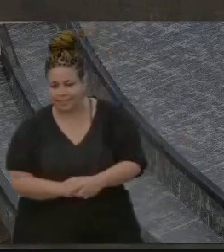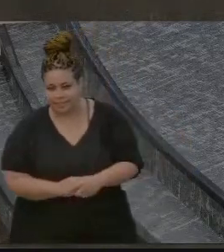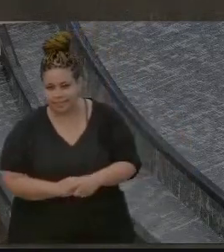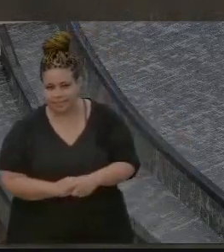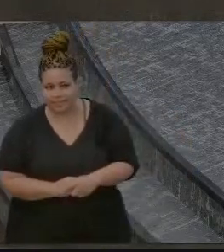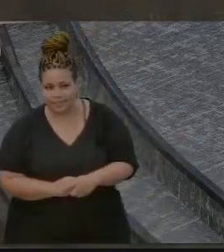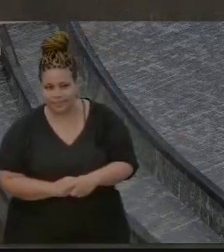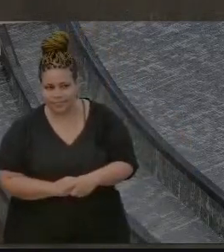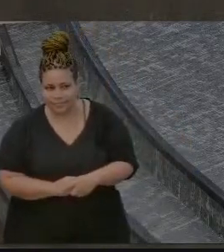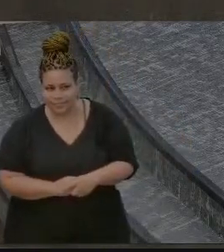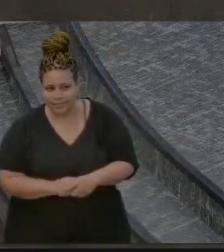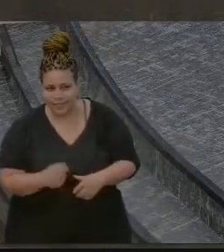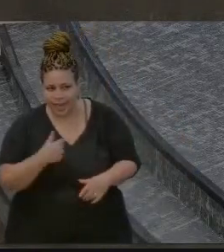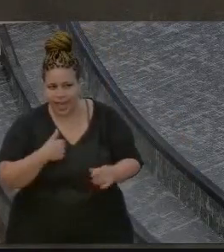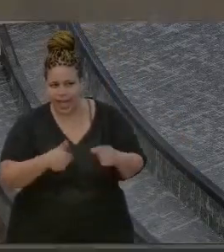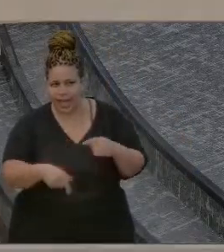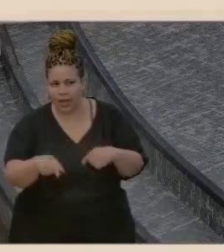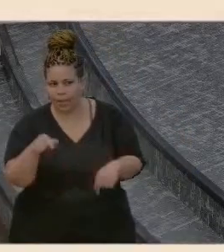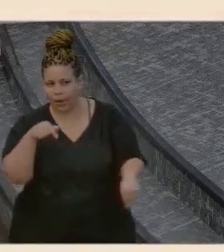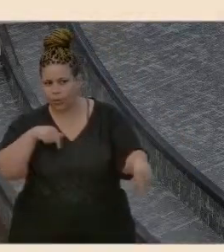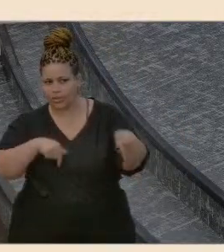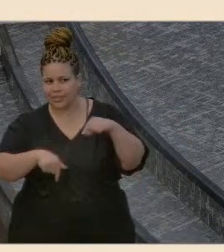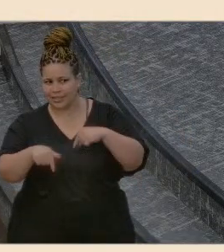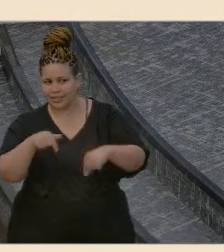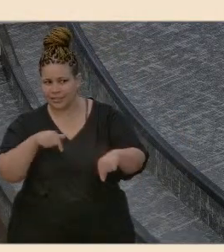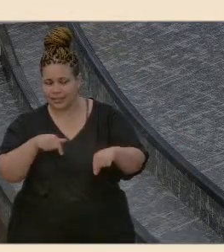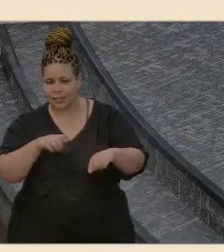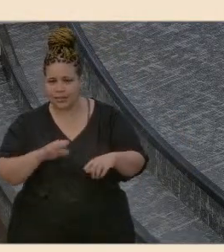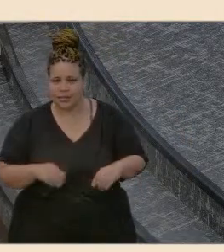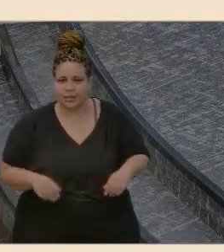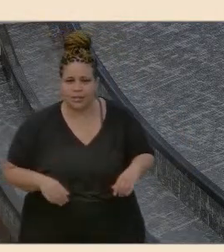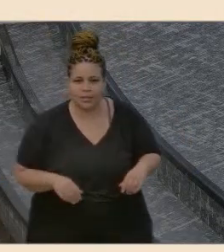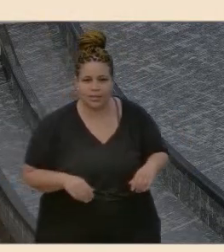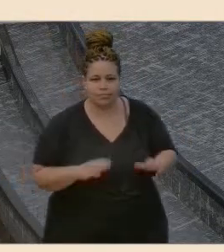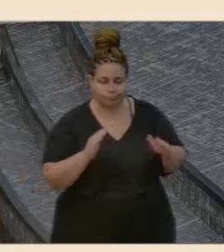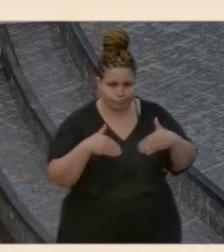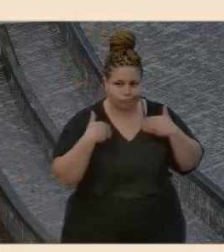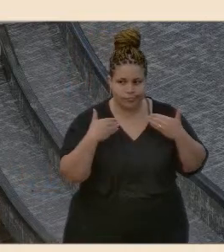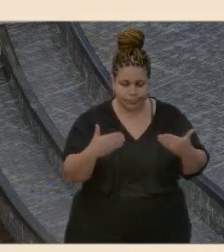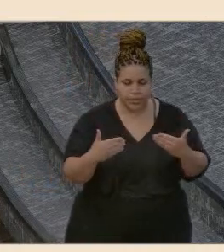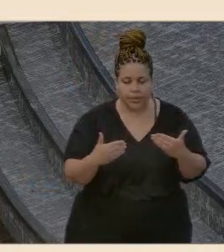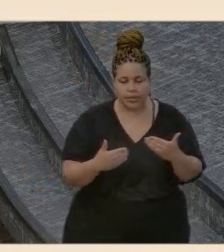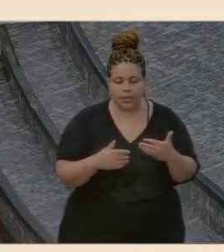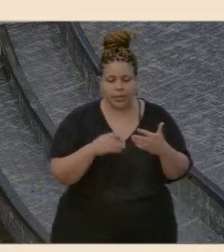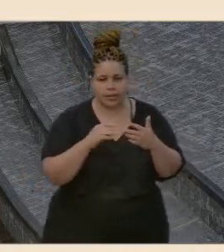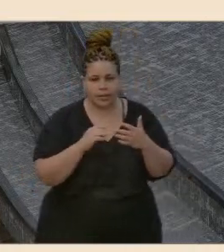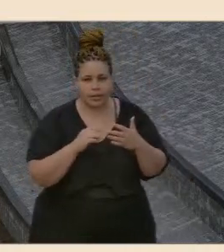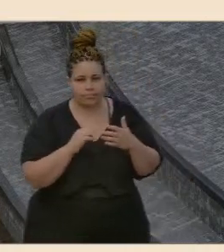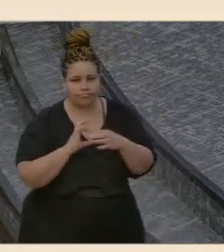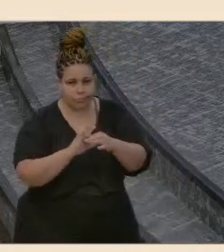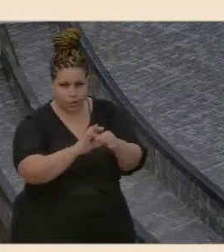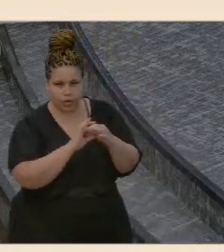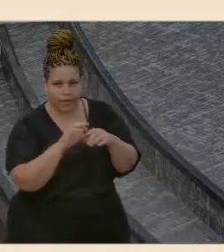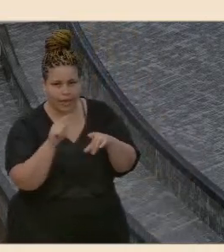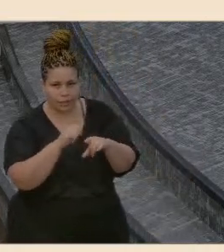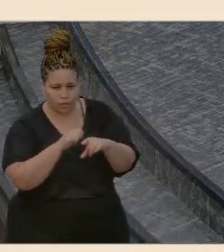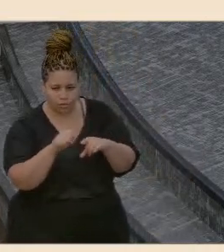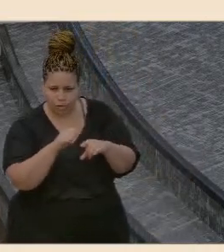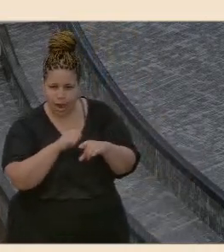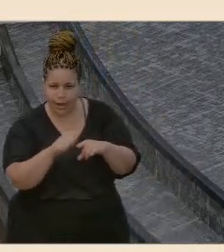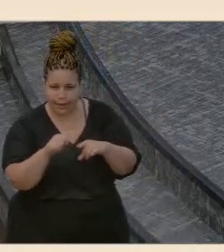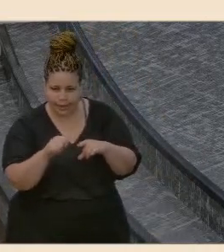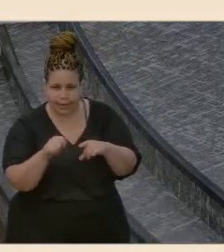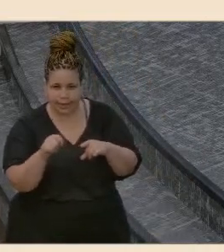didn't go backwards. Good. But as far as our unified training, and I tell you, ladies and